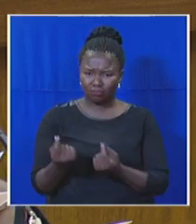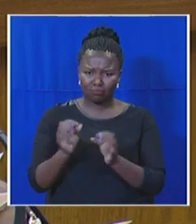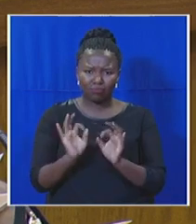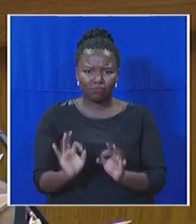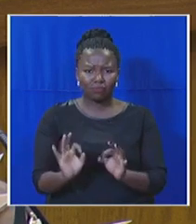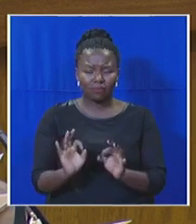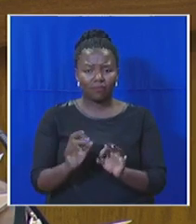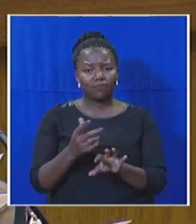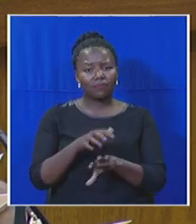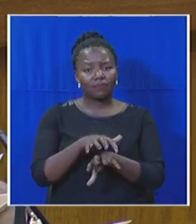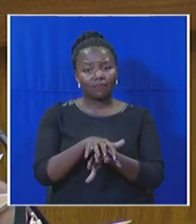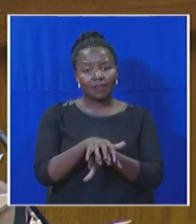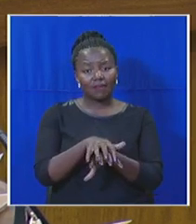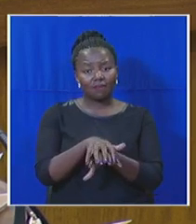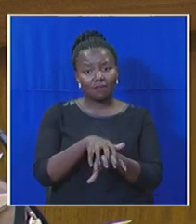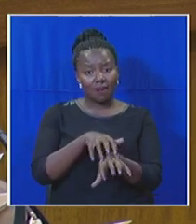Abalimi